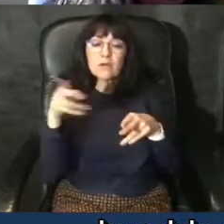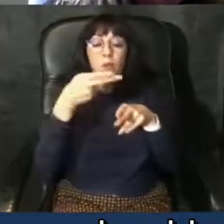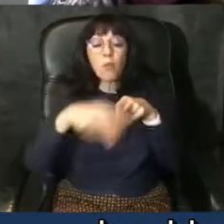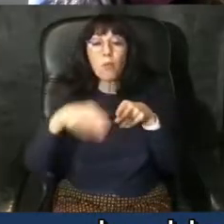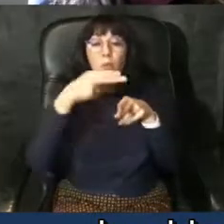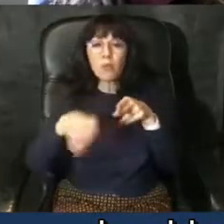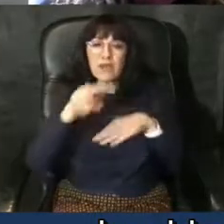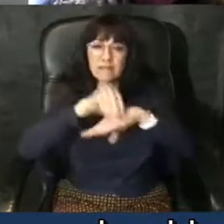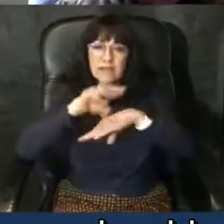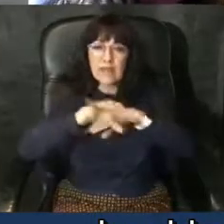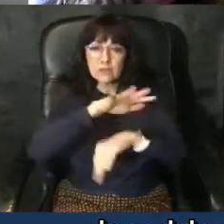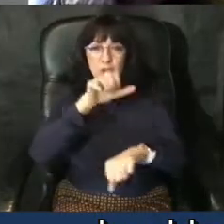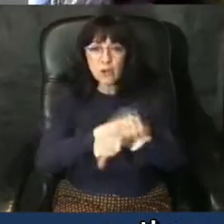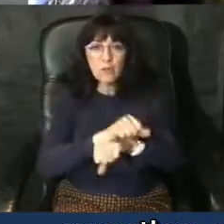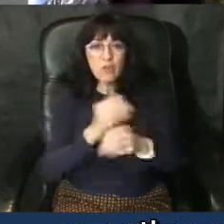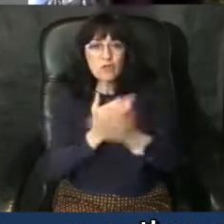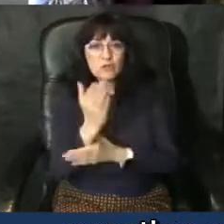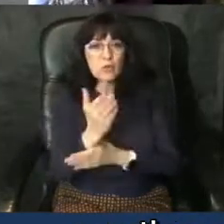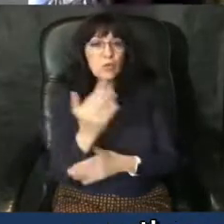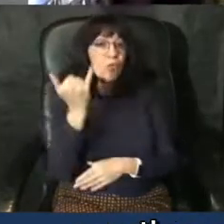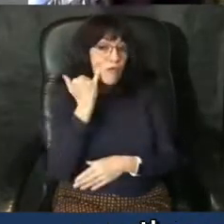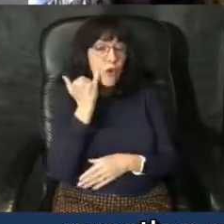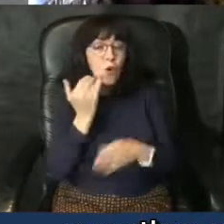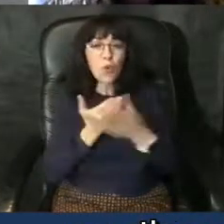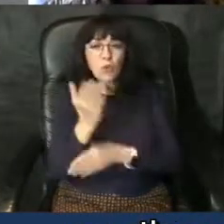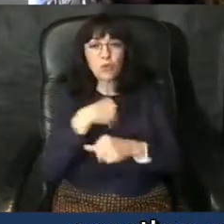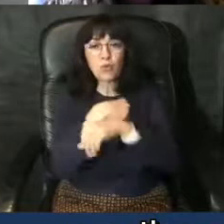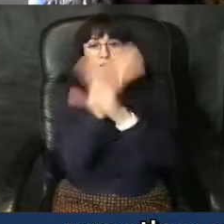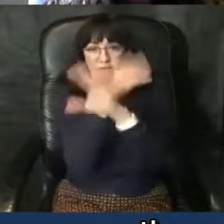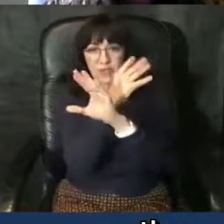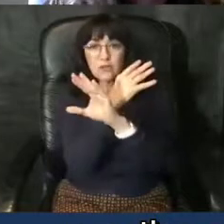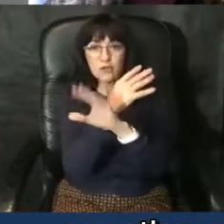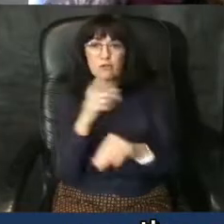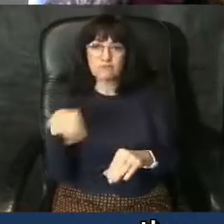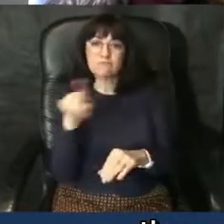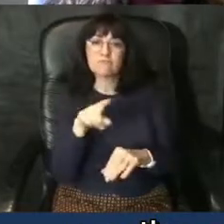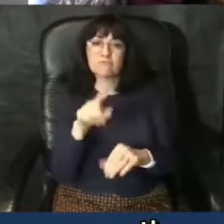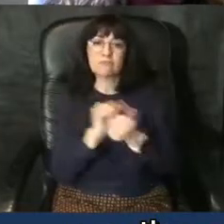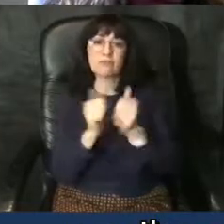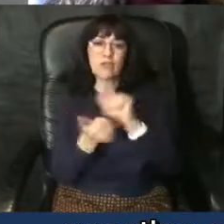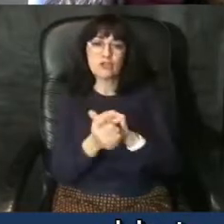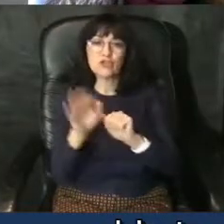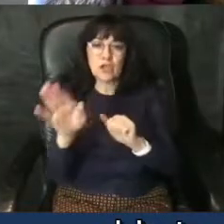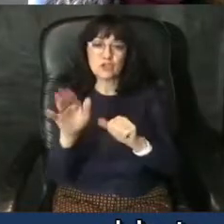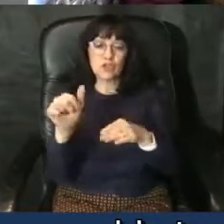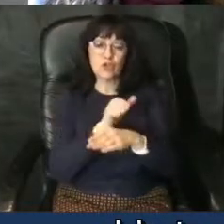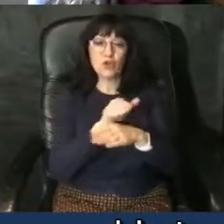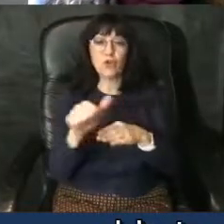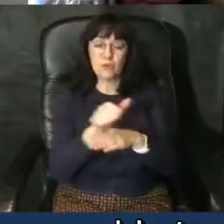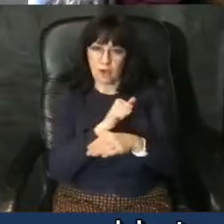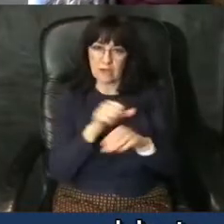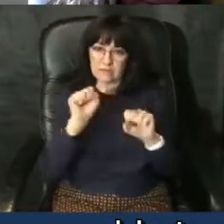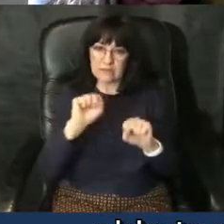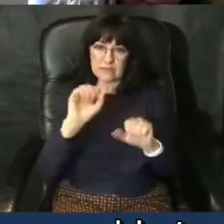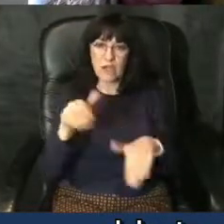seen our providers really change their practice literally within a 1 to 2 week space in order to be able to provide and